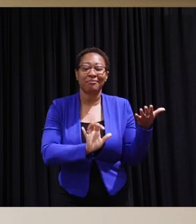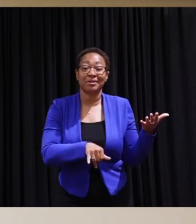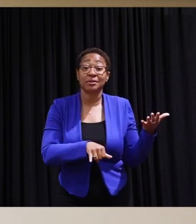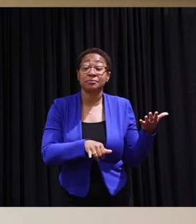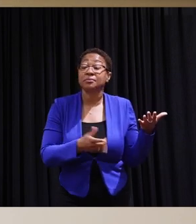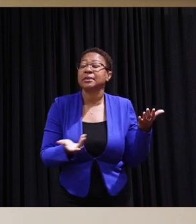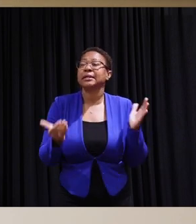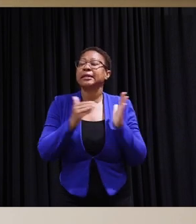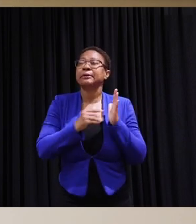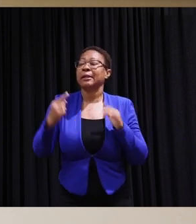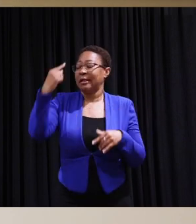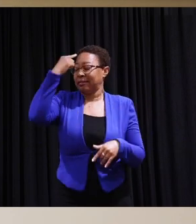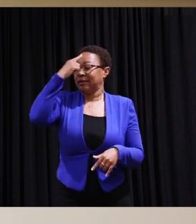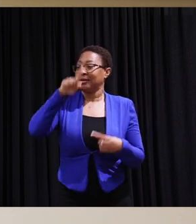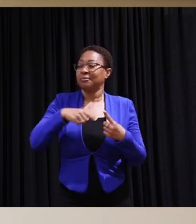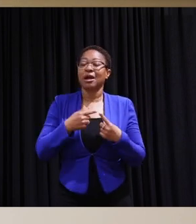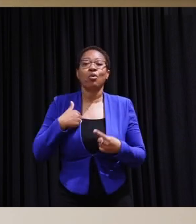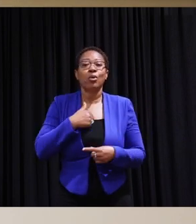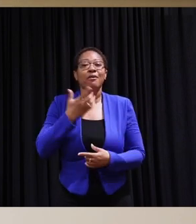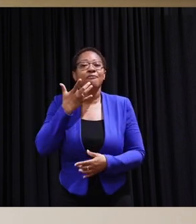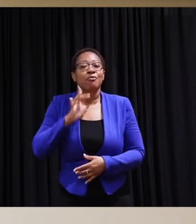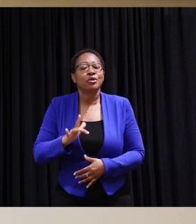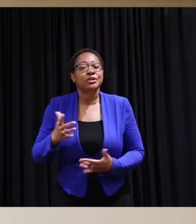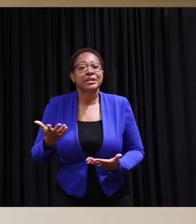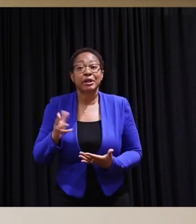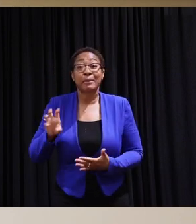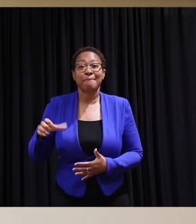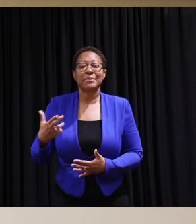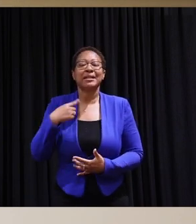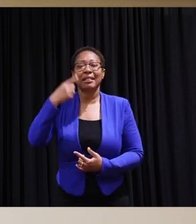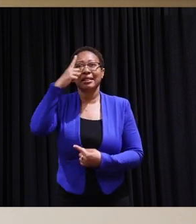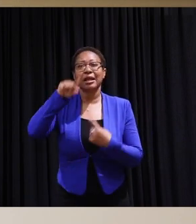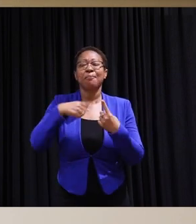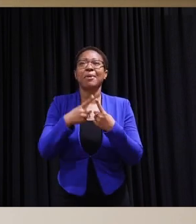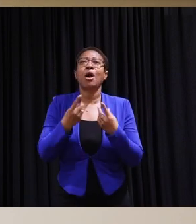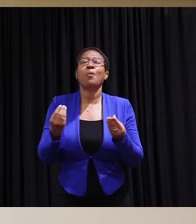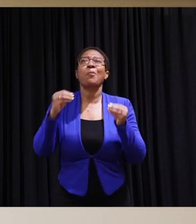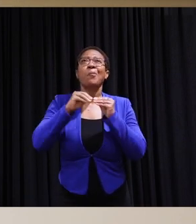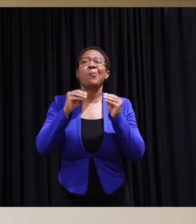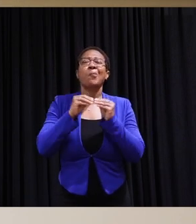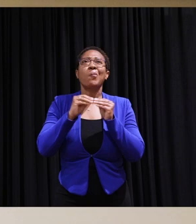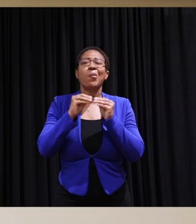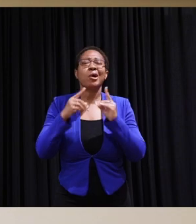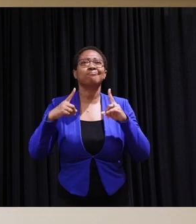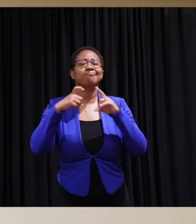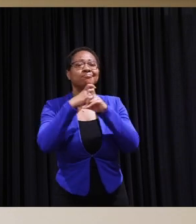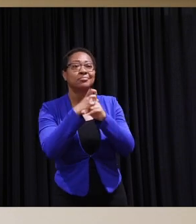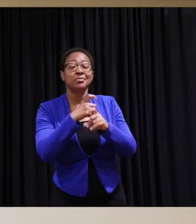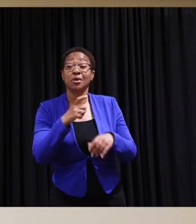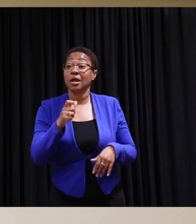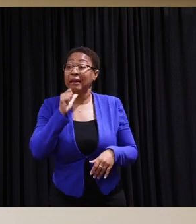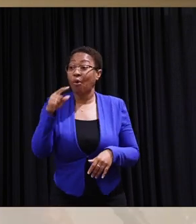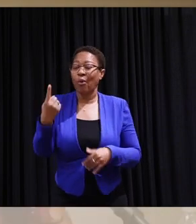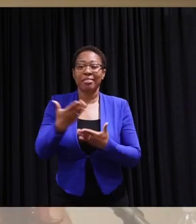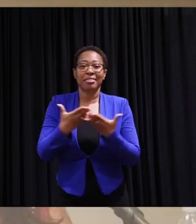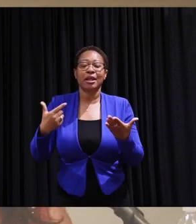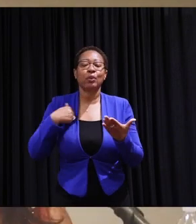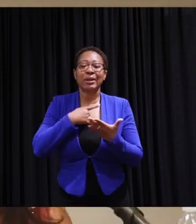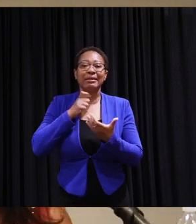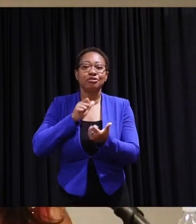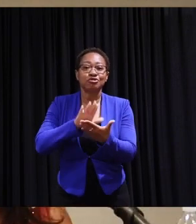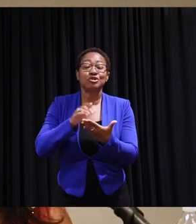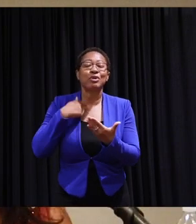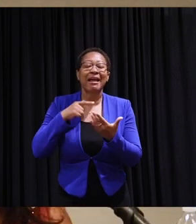and what I'm very fortunate that we've been able to do here in Michigan is think more comprehensively. There isn't one thing that we need to address, there's